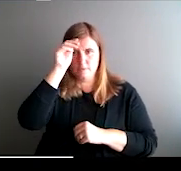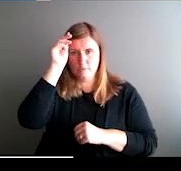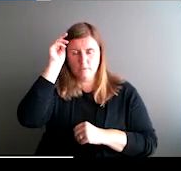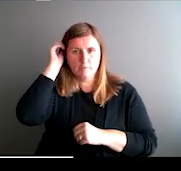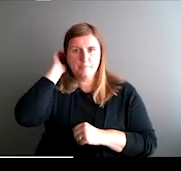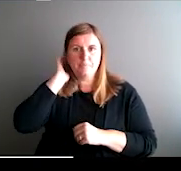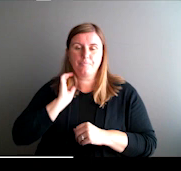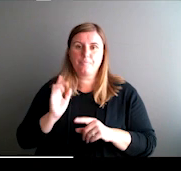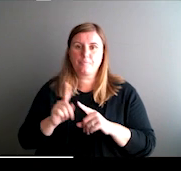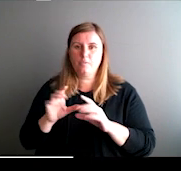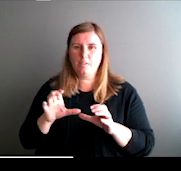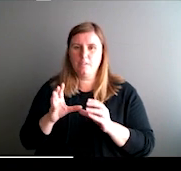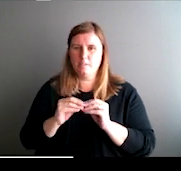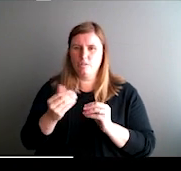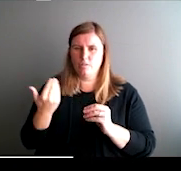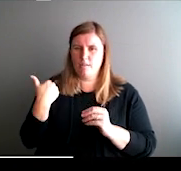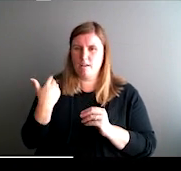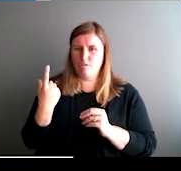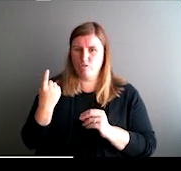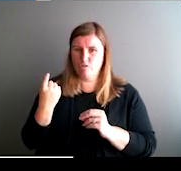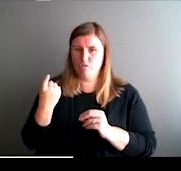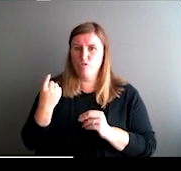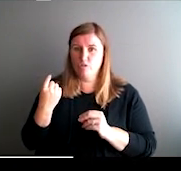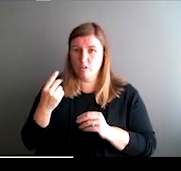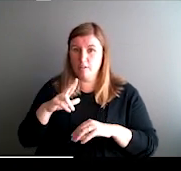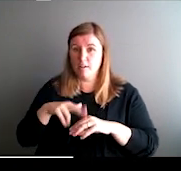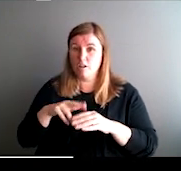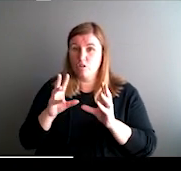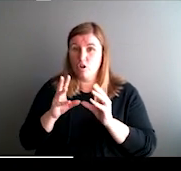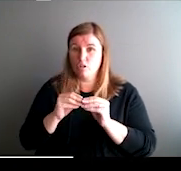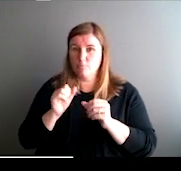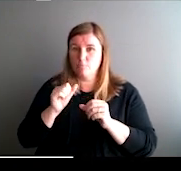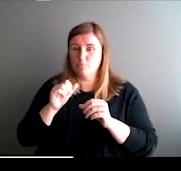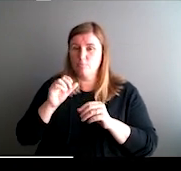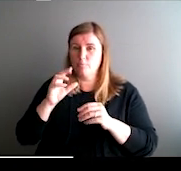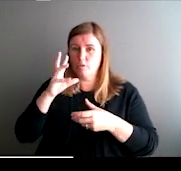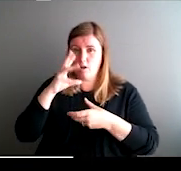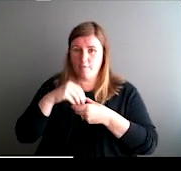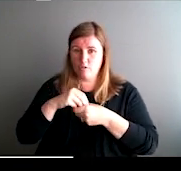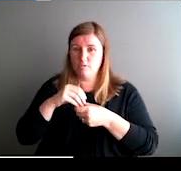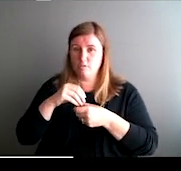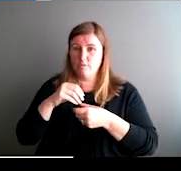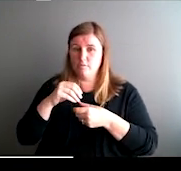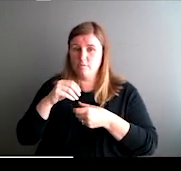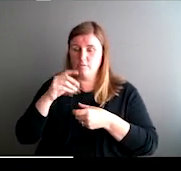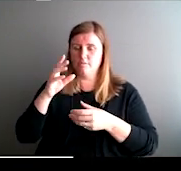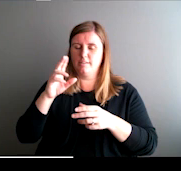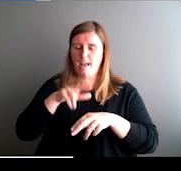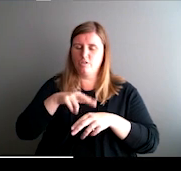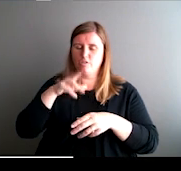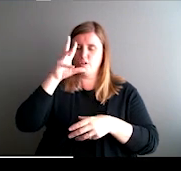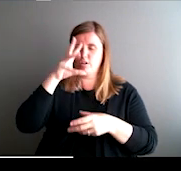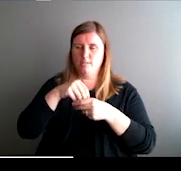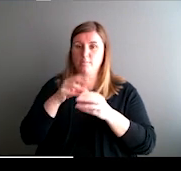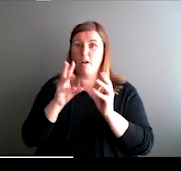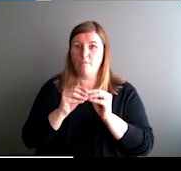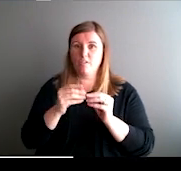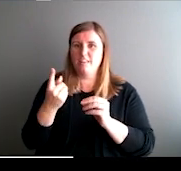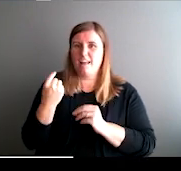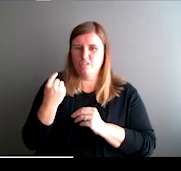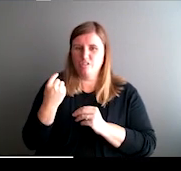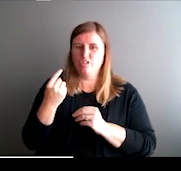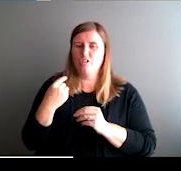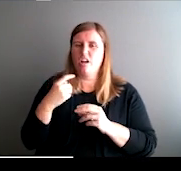a session last year at the National Autism Conference on that research, which is provided here at this link.